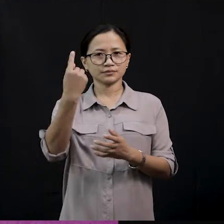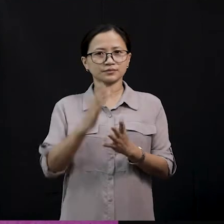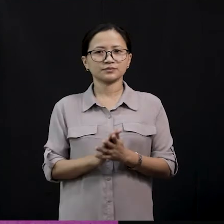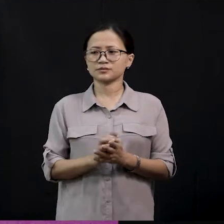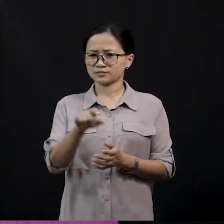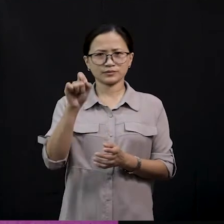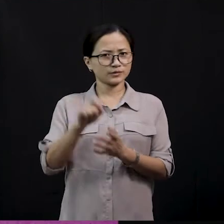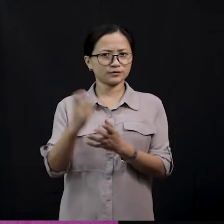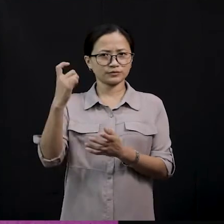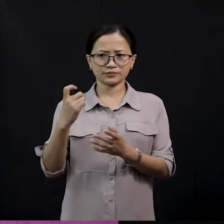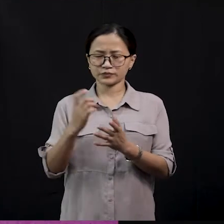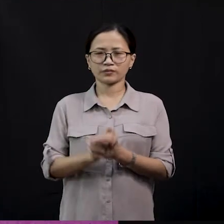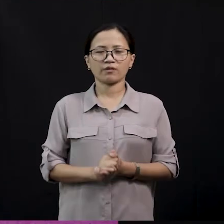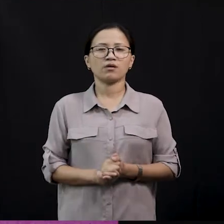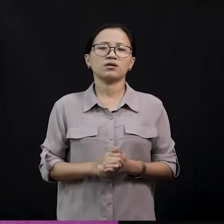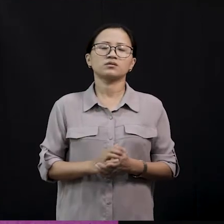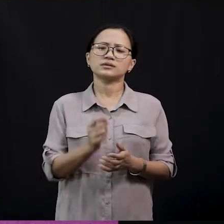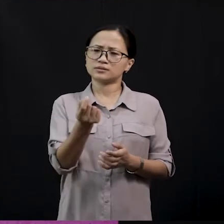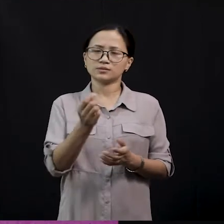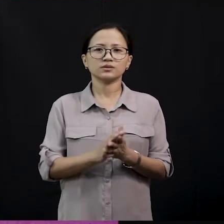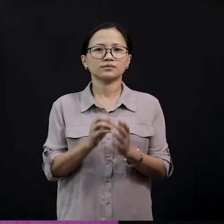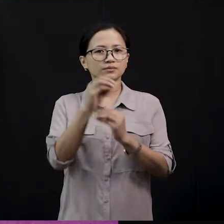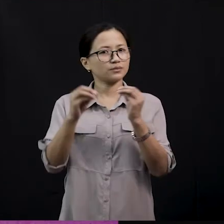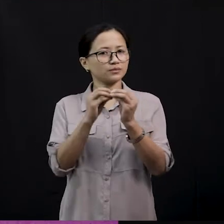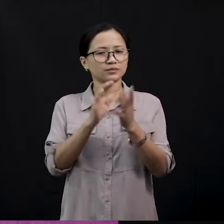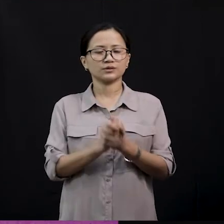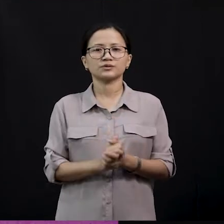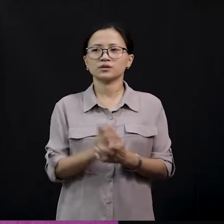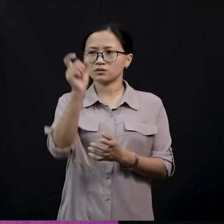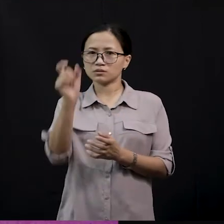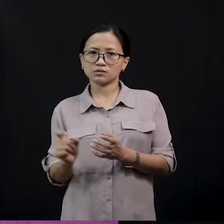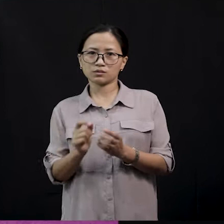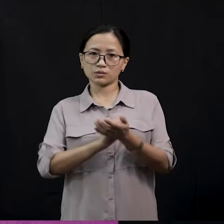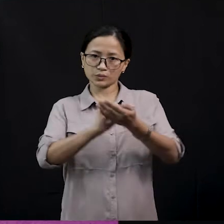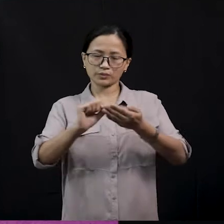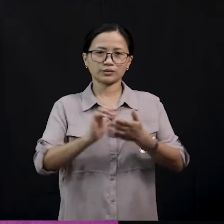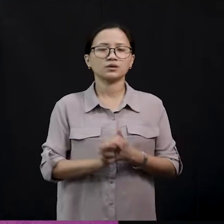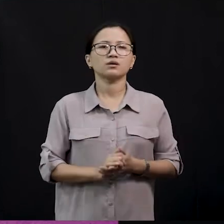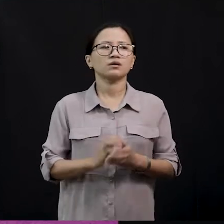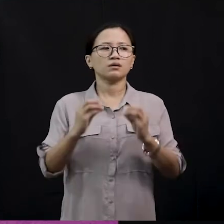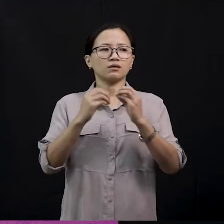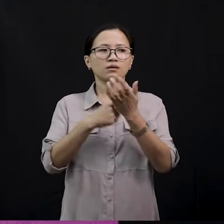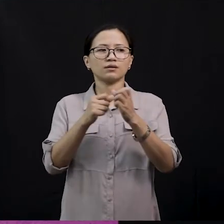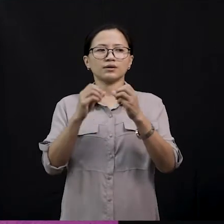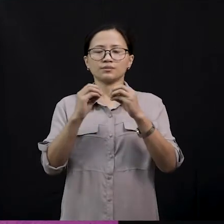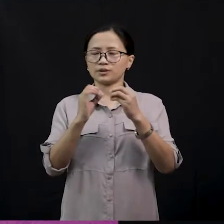First, we need to find out a little bit about the author or the poet. So Rabindranath Tagore was born